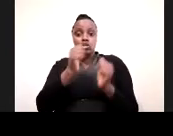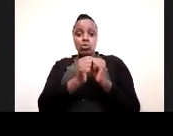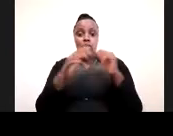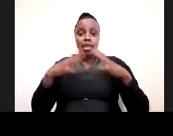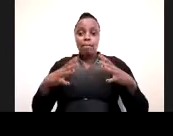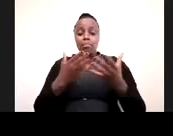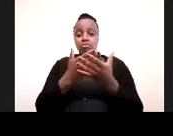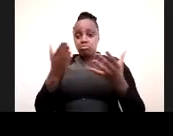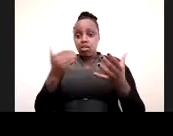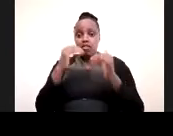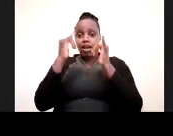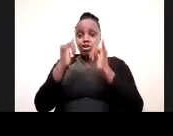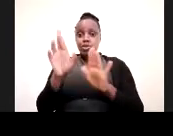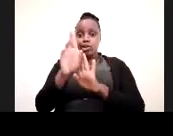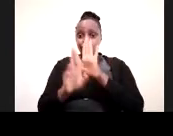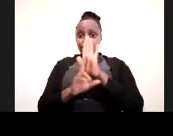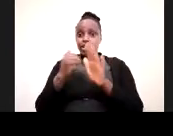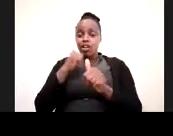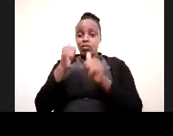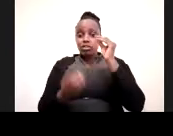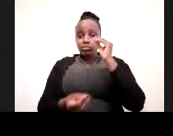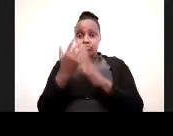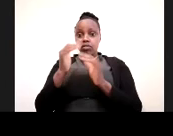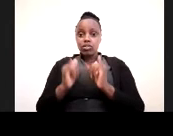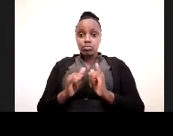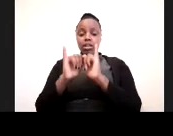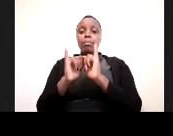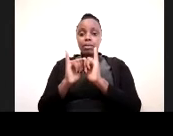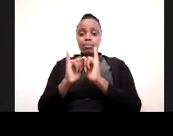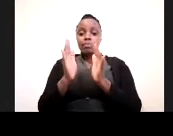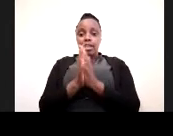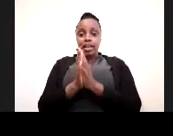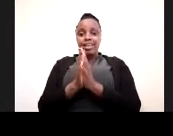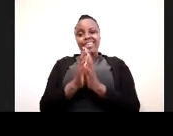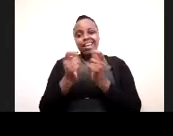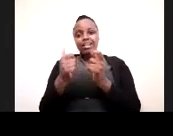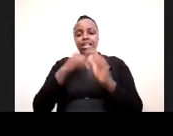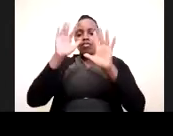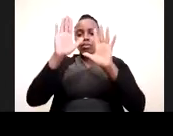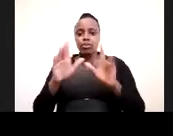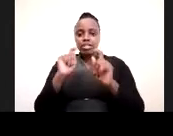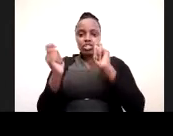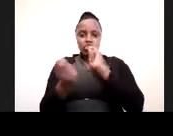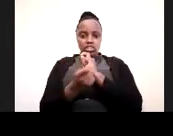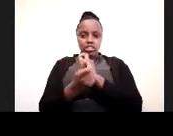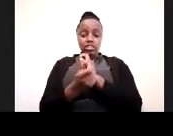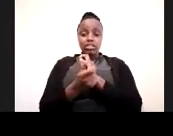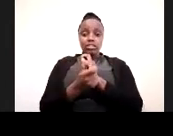is a new regulation that will come into force. And there are some important changes with implications